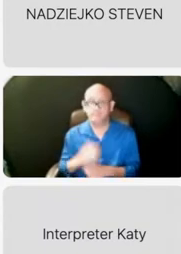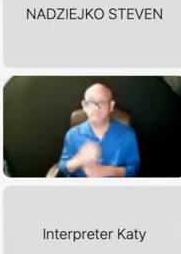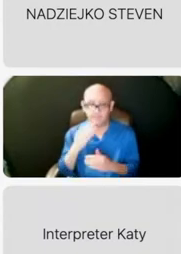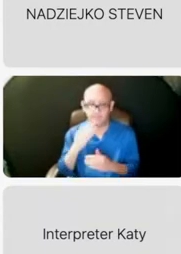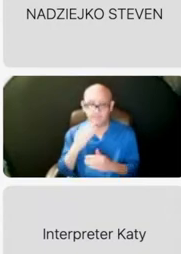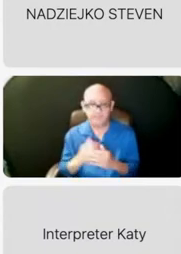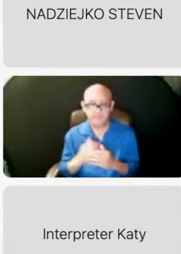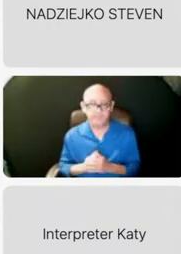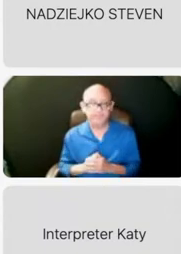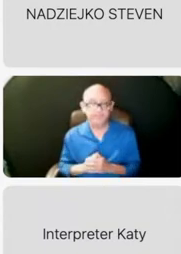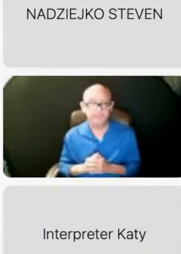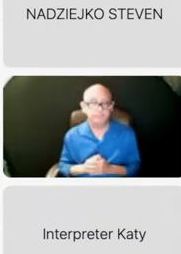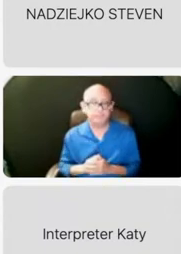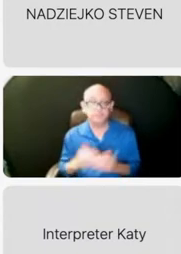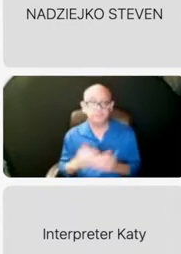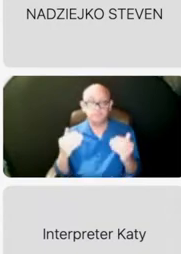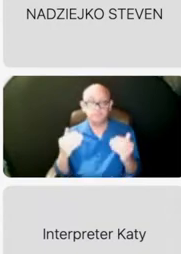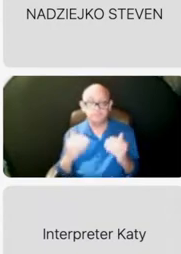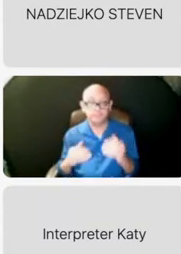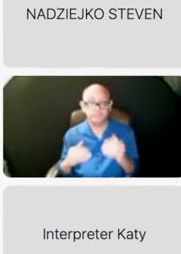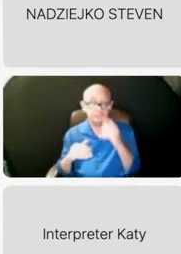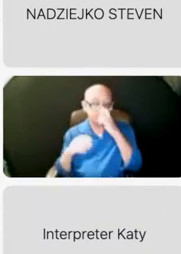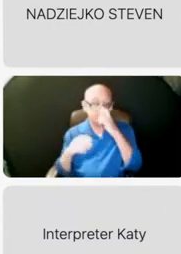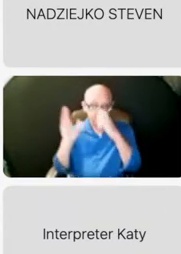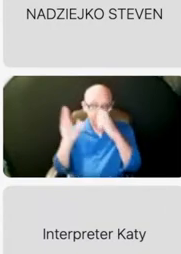next speakers uh paulo sarah